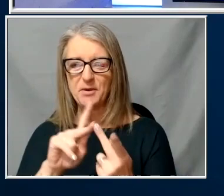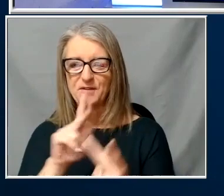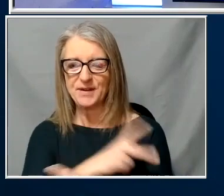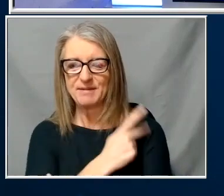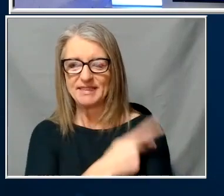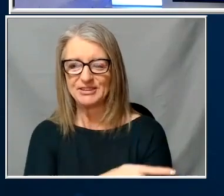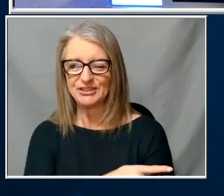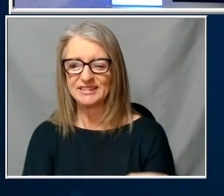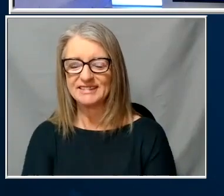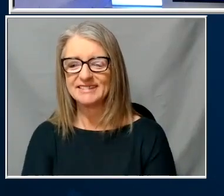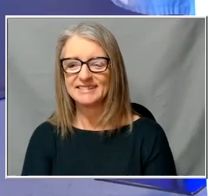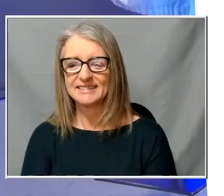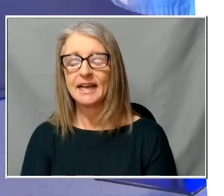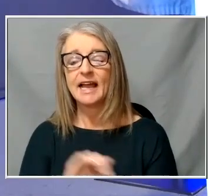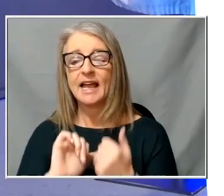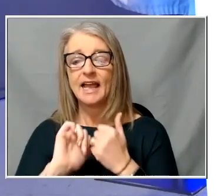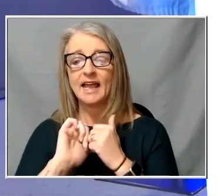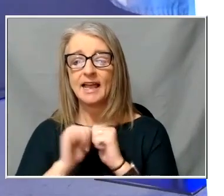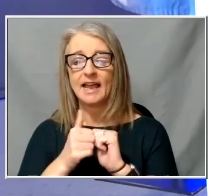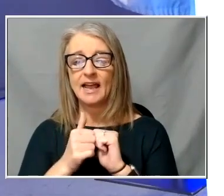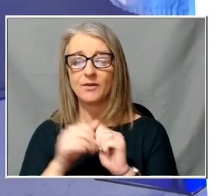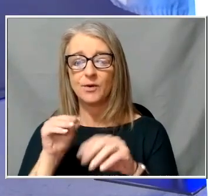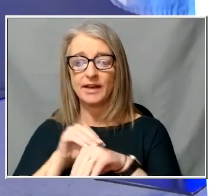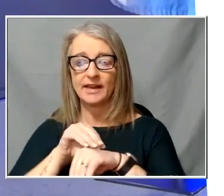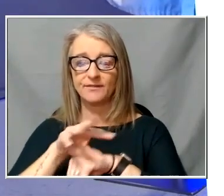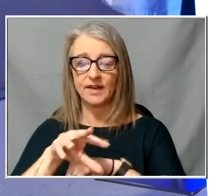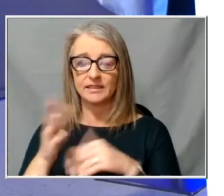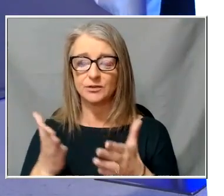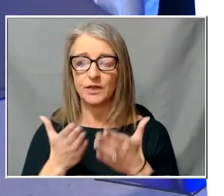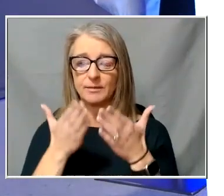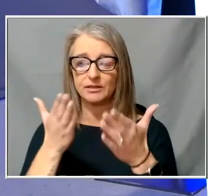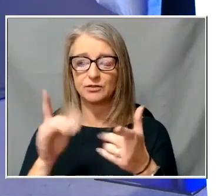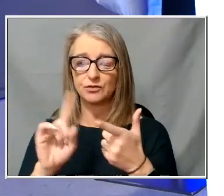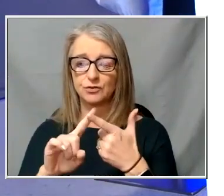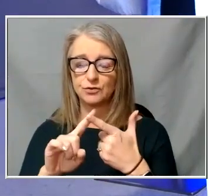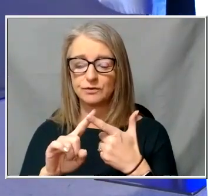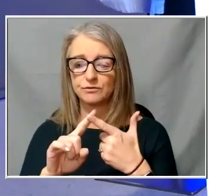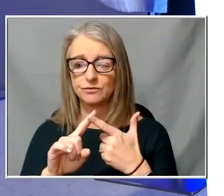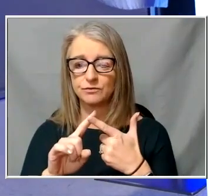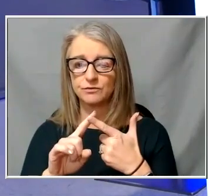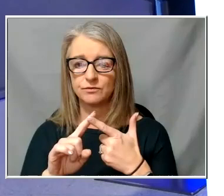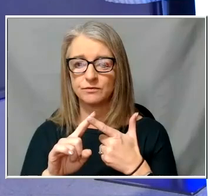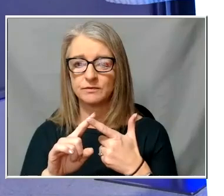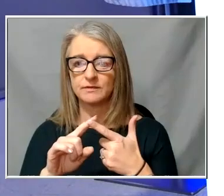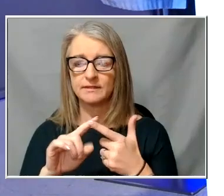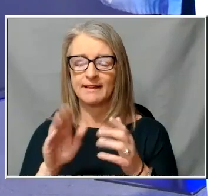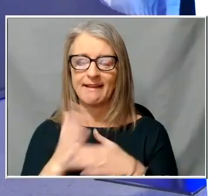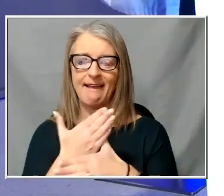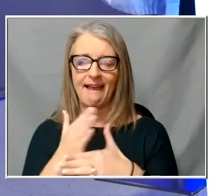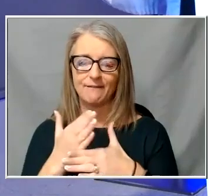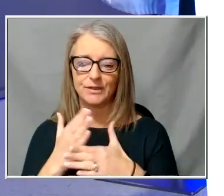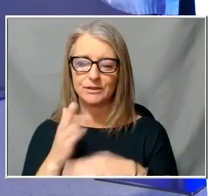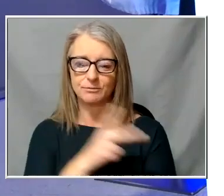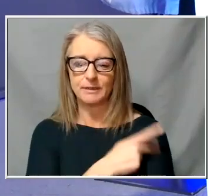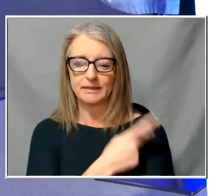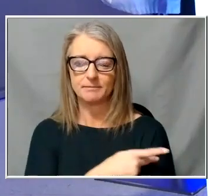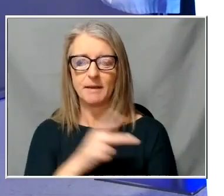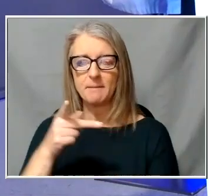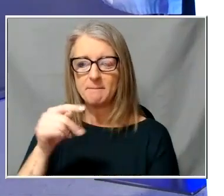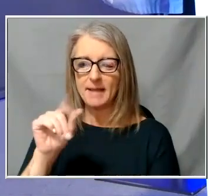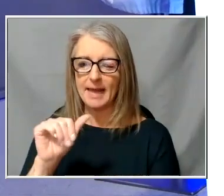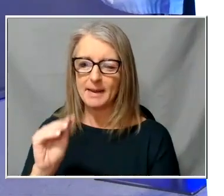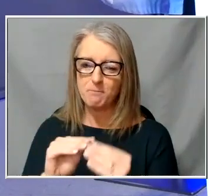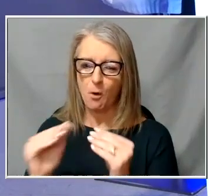What kind of advice and recommendations do you give to that average patient? She might be above average right there,